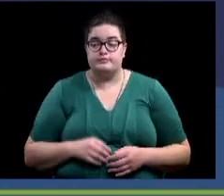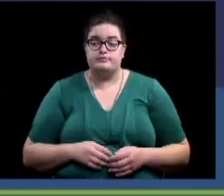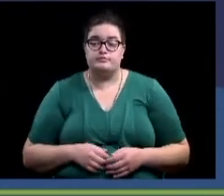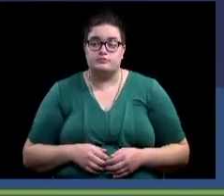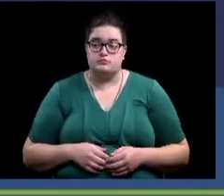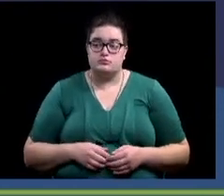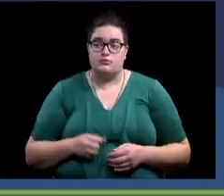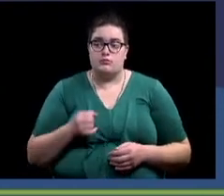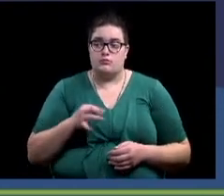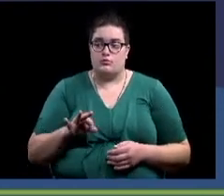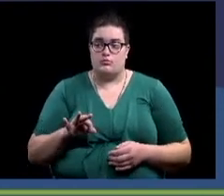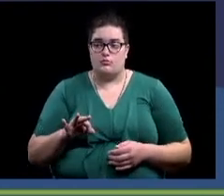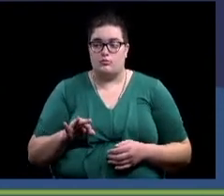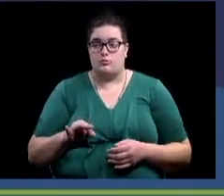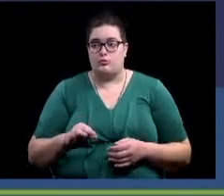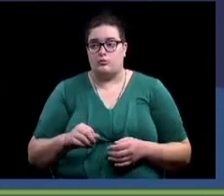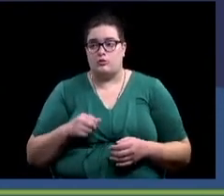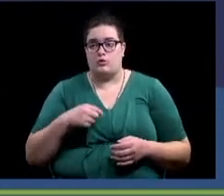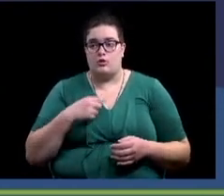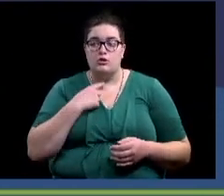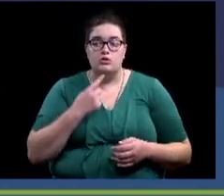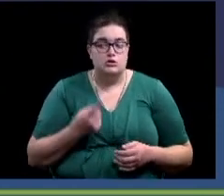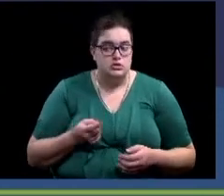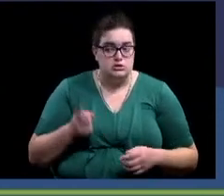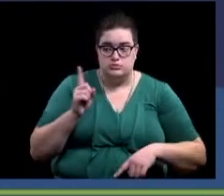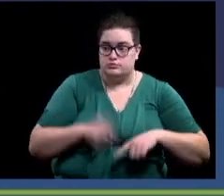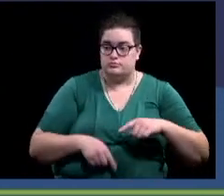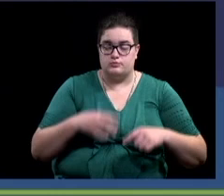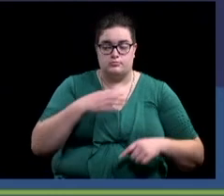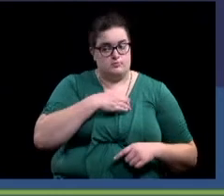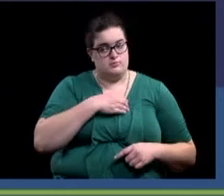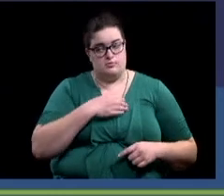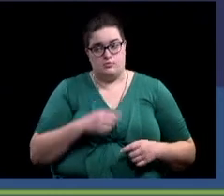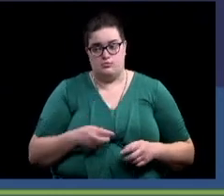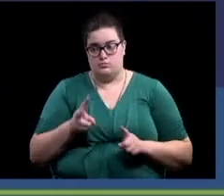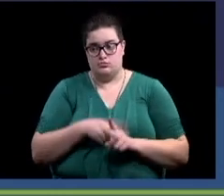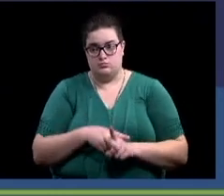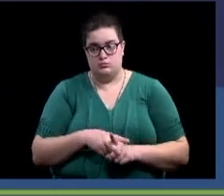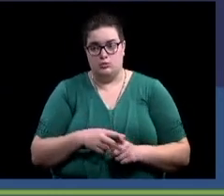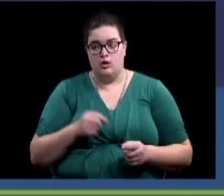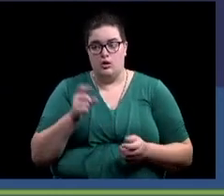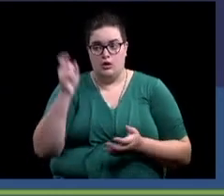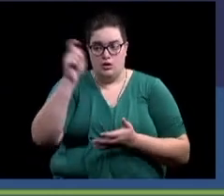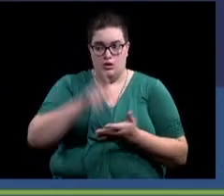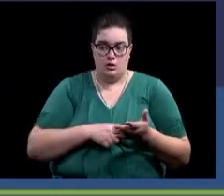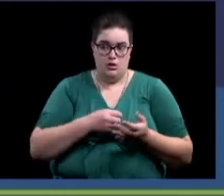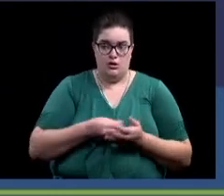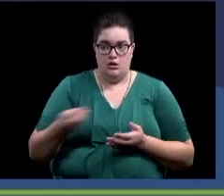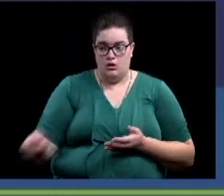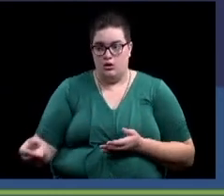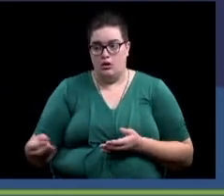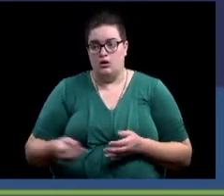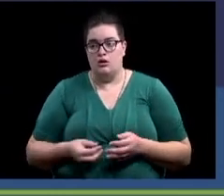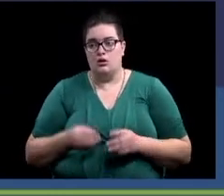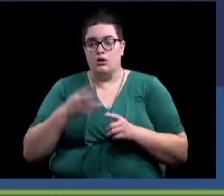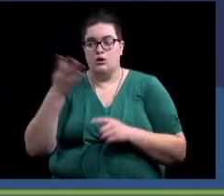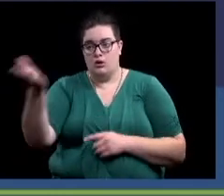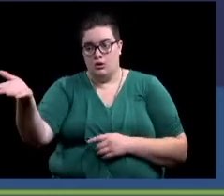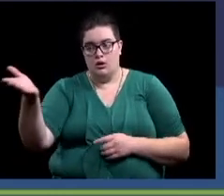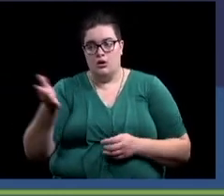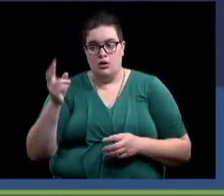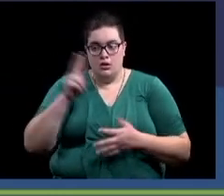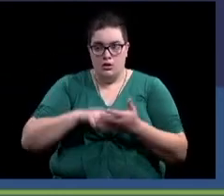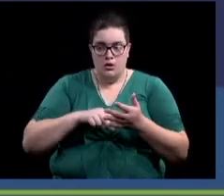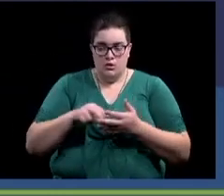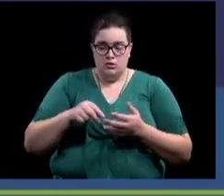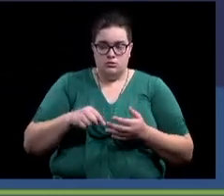can be appealed to either the Civil Service Commission or to an independent hearing examiner. The rulings provided by the Civil Service Commission or the hearing